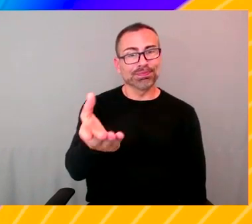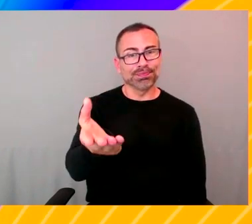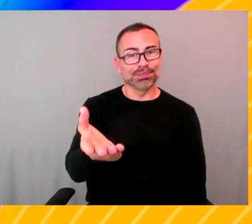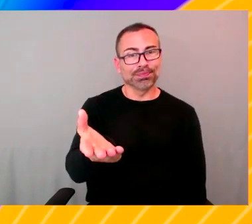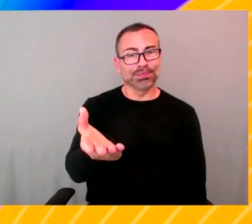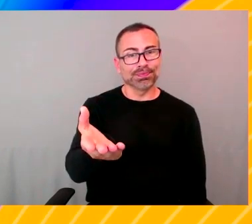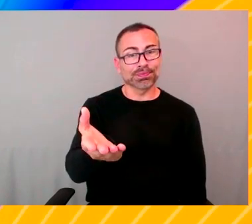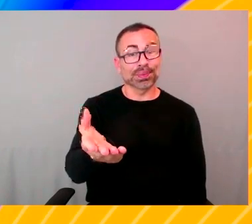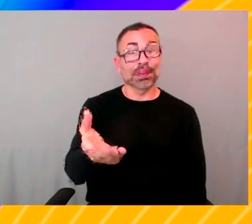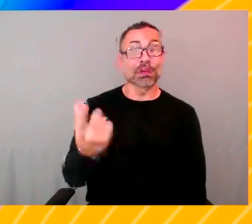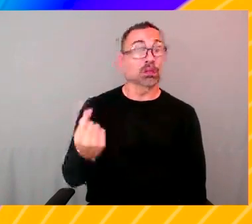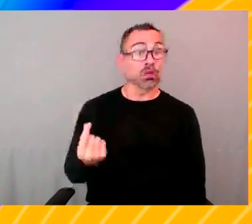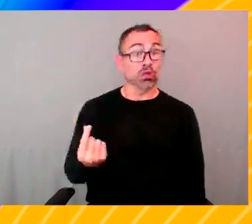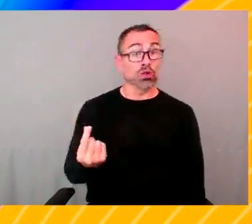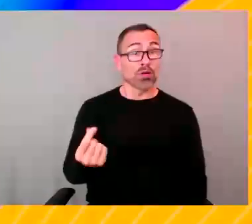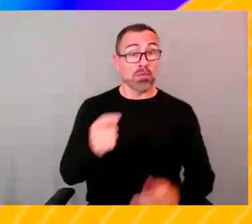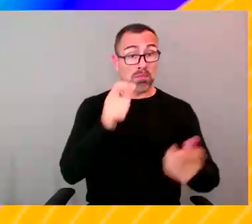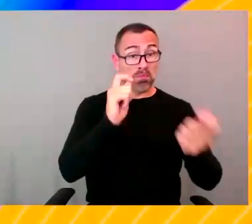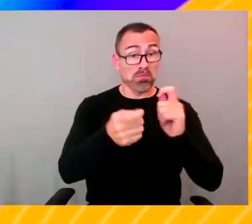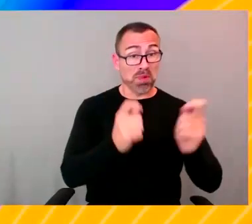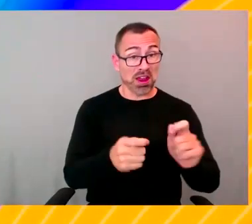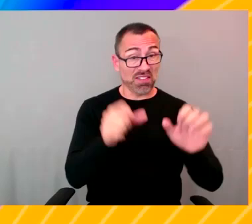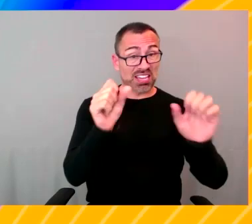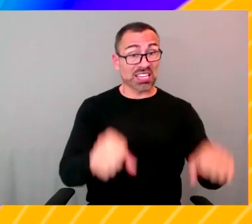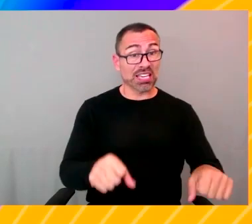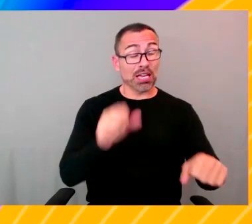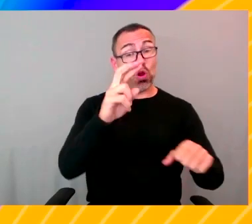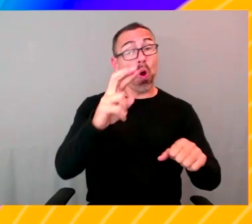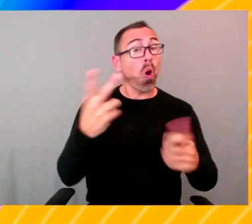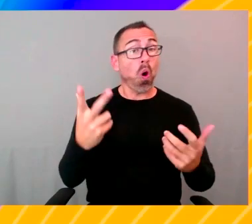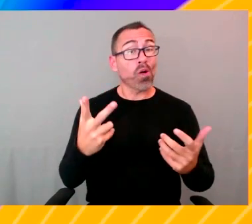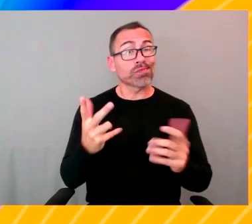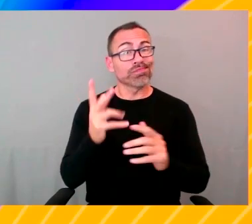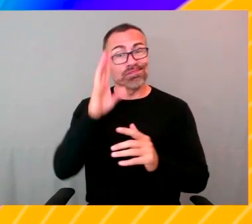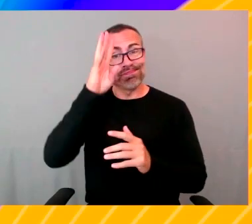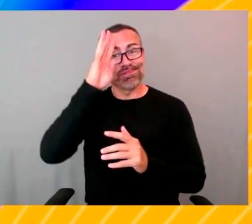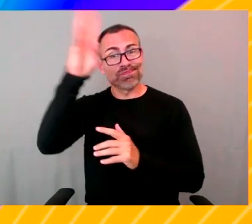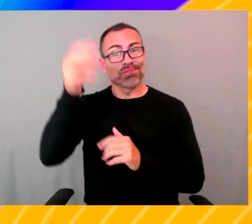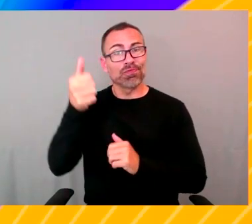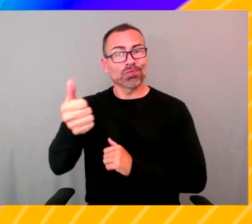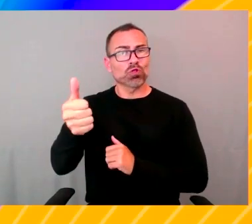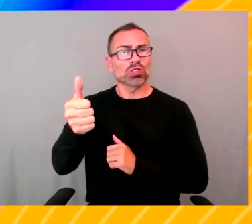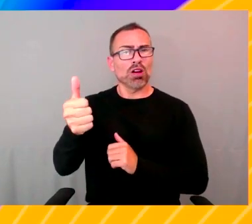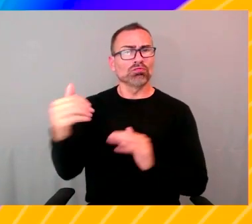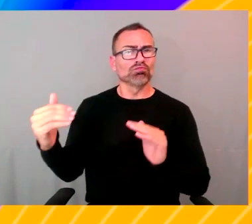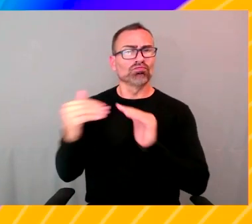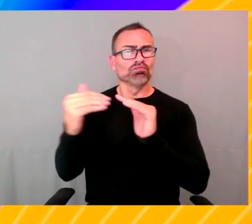create the equivalent yourself in your own environment.